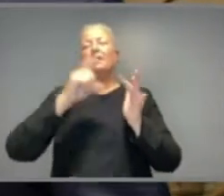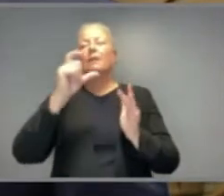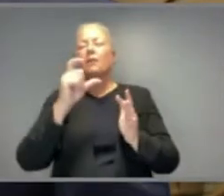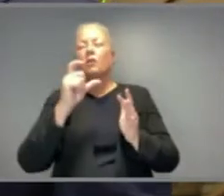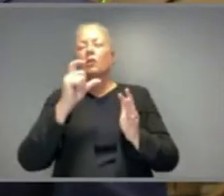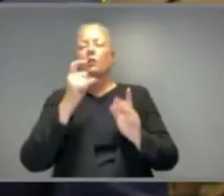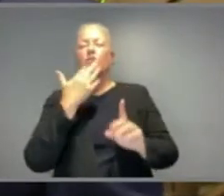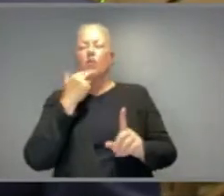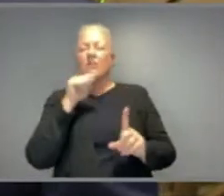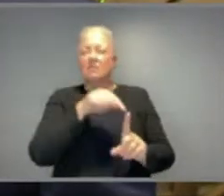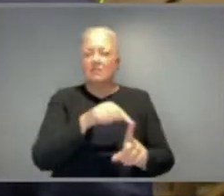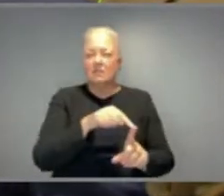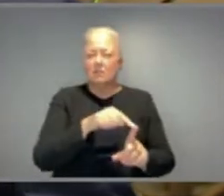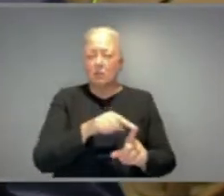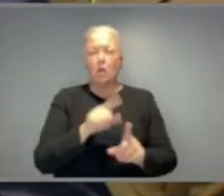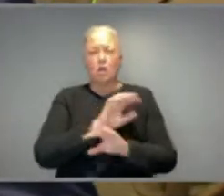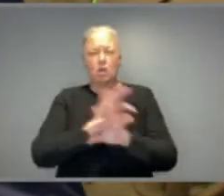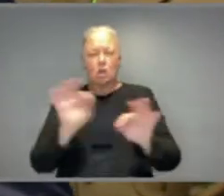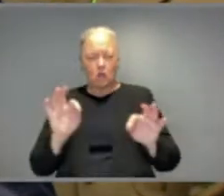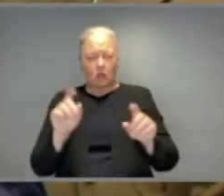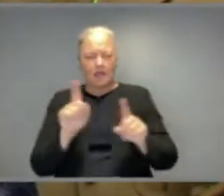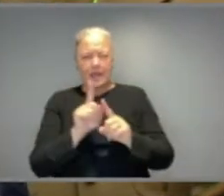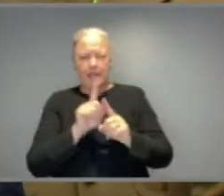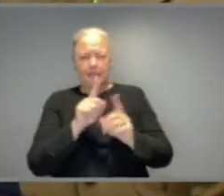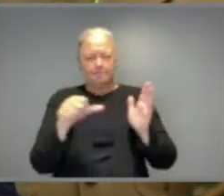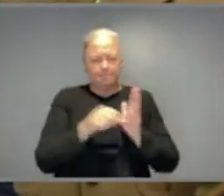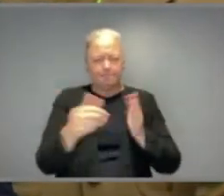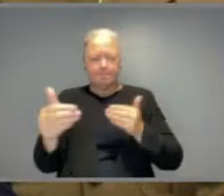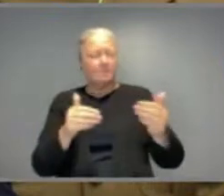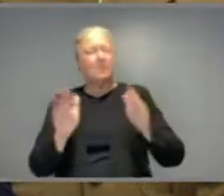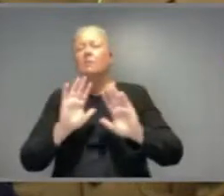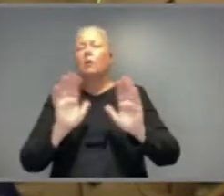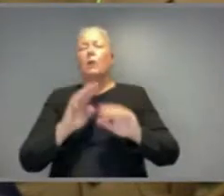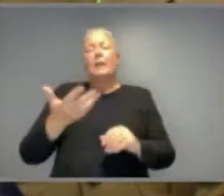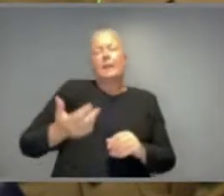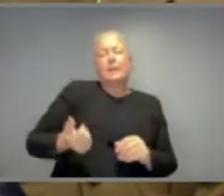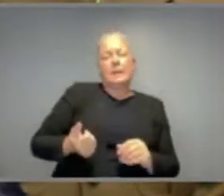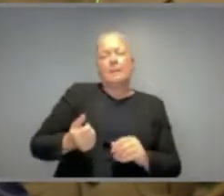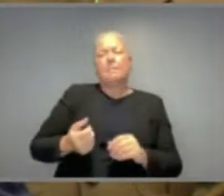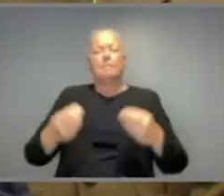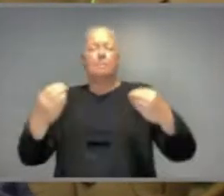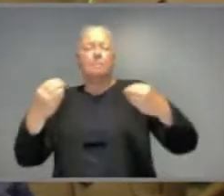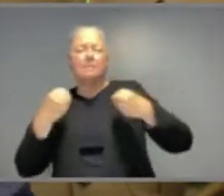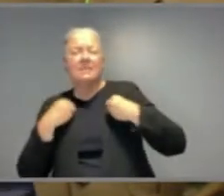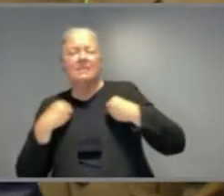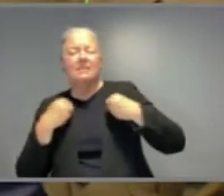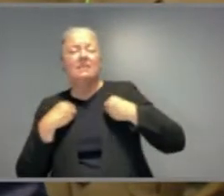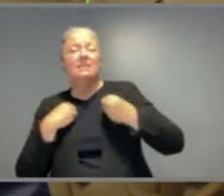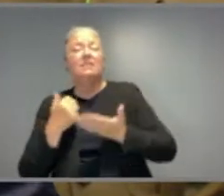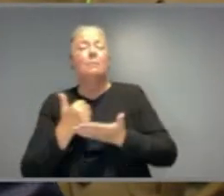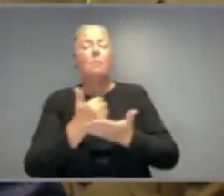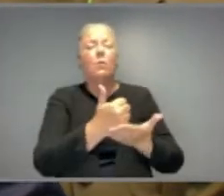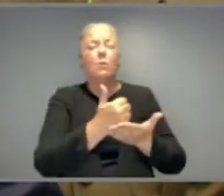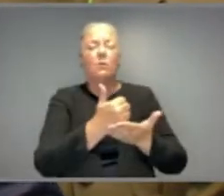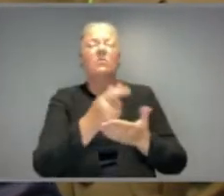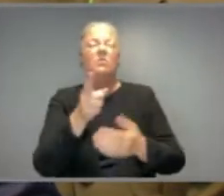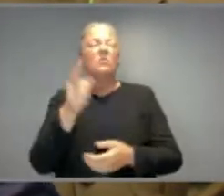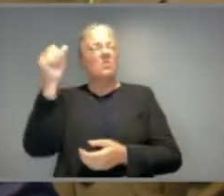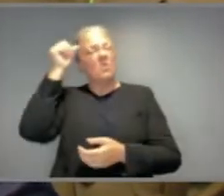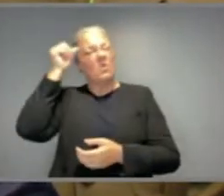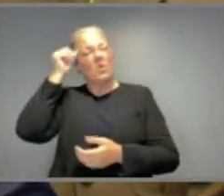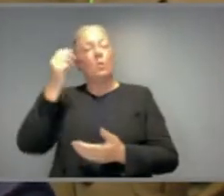fiscal cost, namely the income or business support that, as we know, goes out in the case of